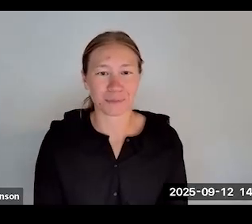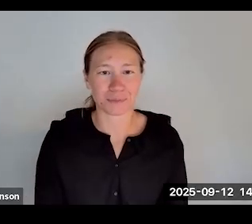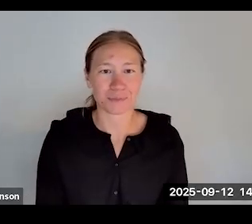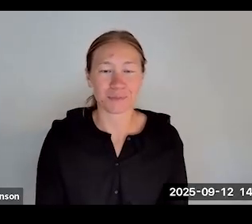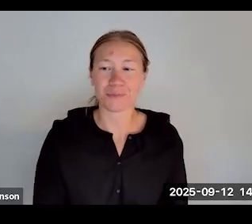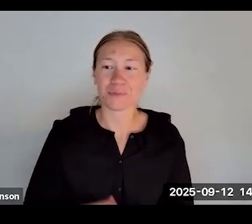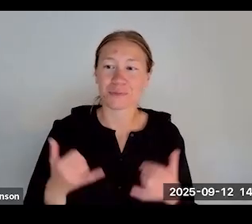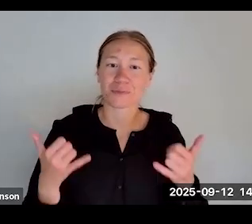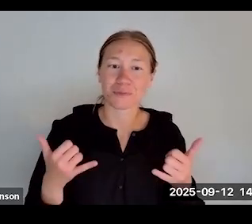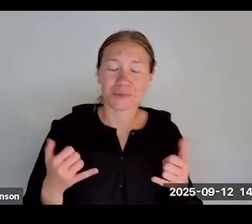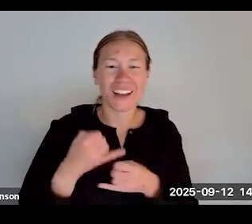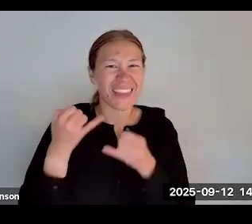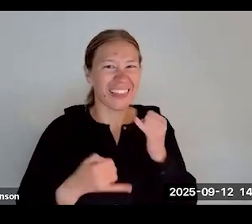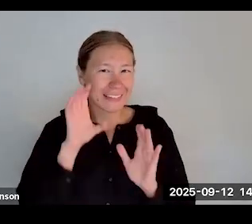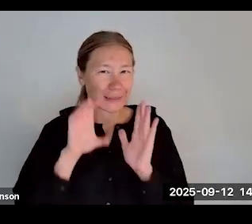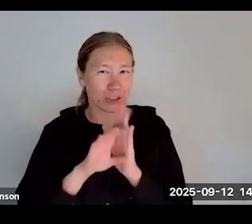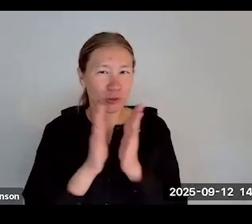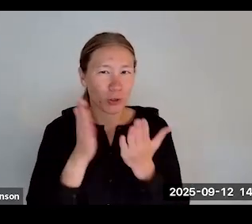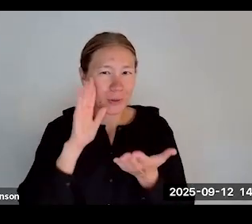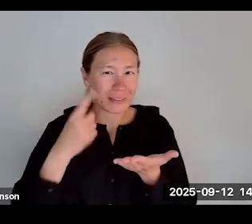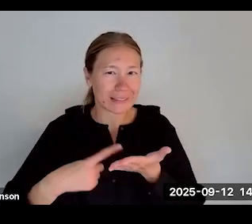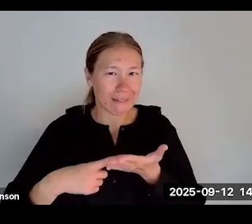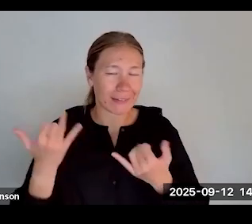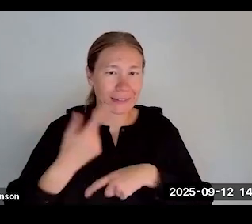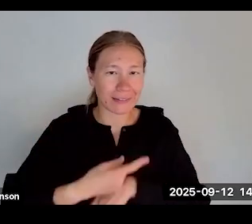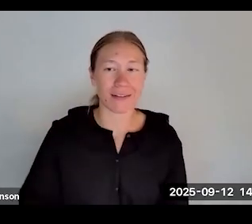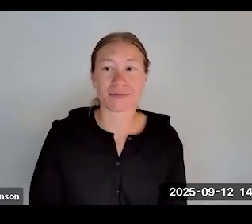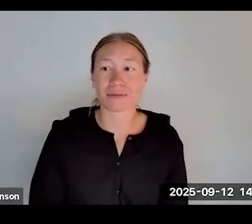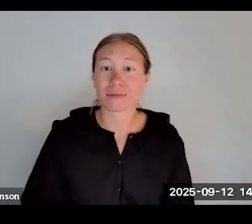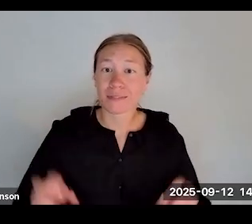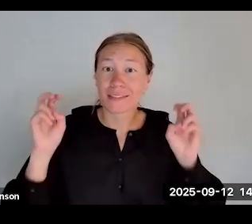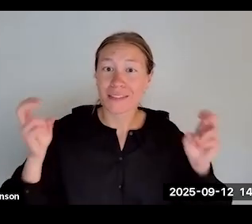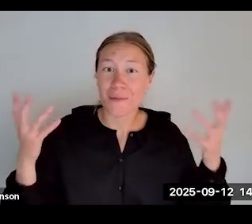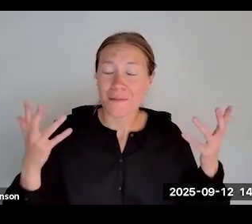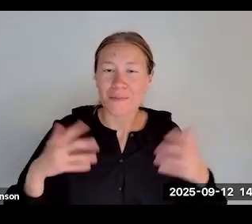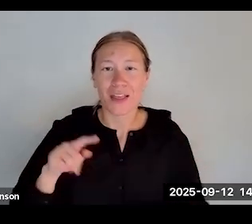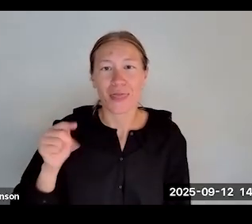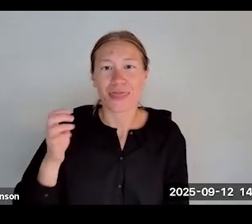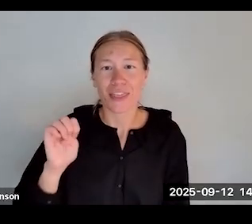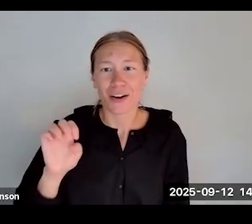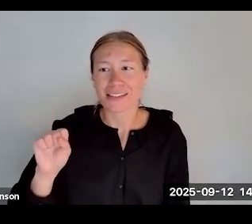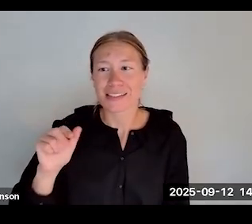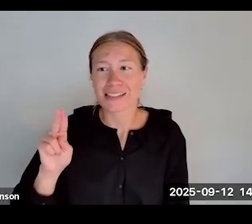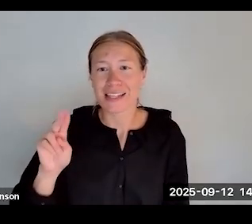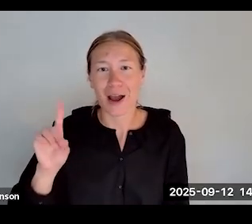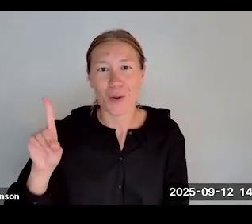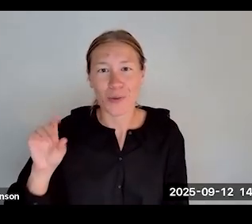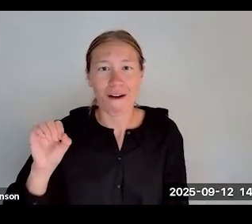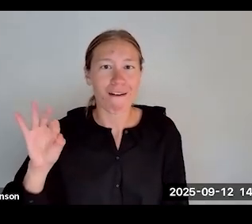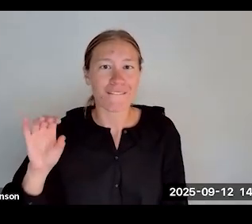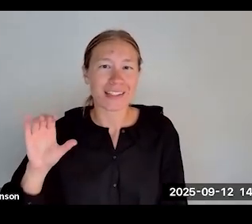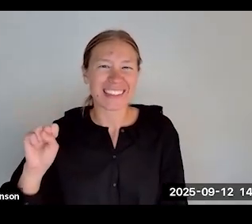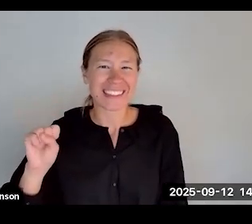All right, this is the last picture book I'll be talking about. It's titled The Sound of Silence, Growing Up Hearing with Deaf